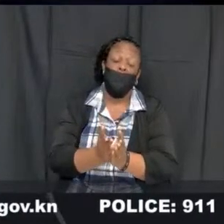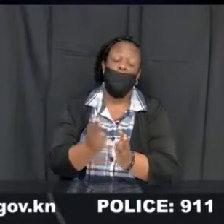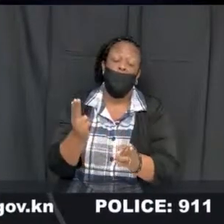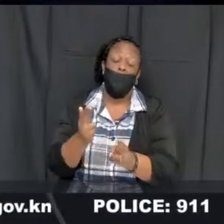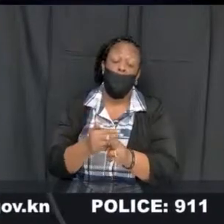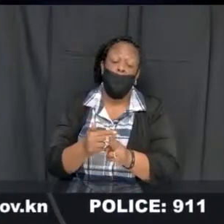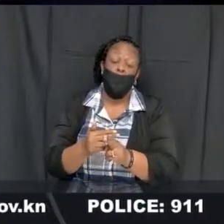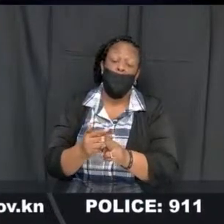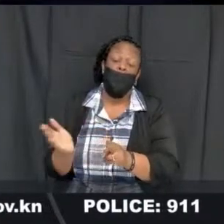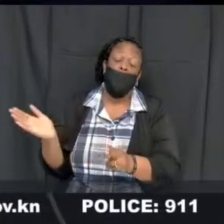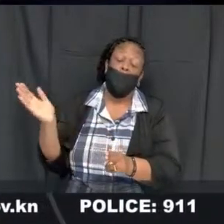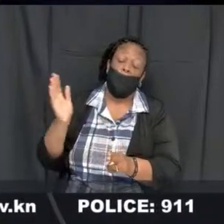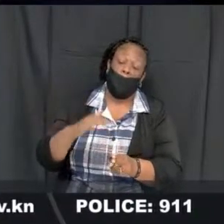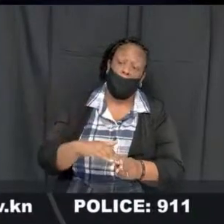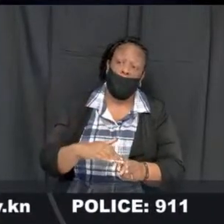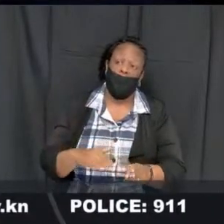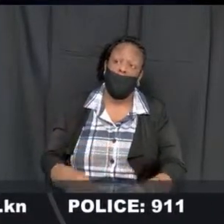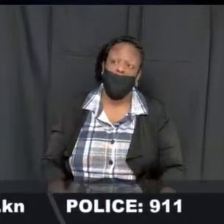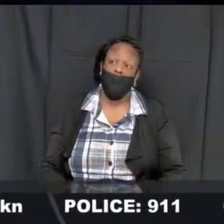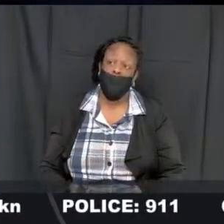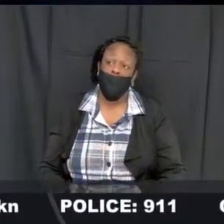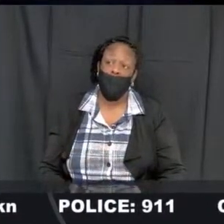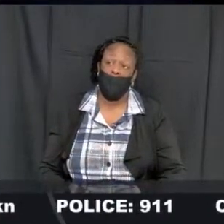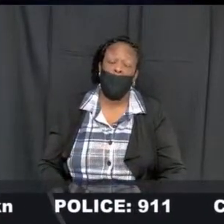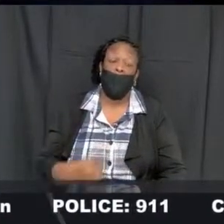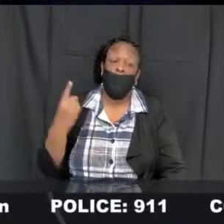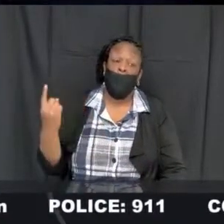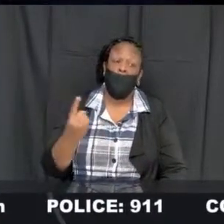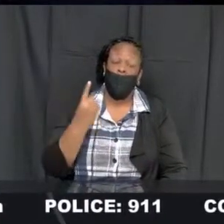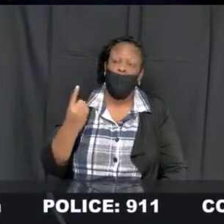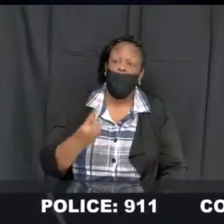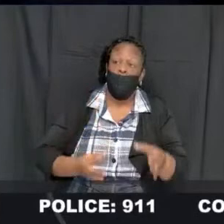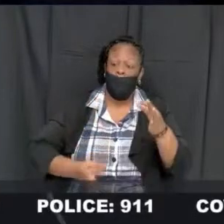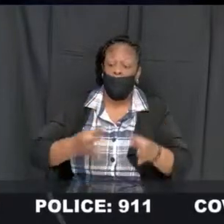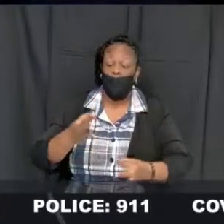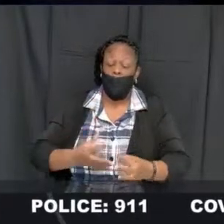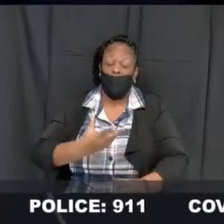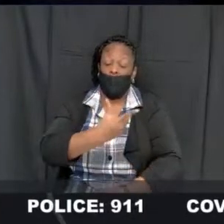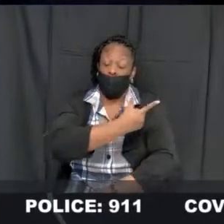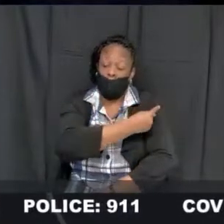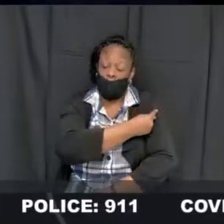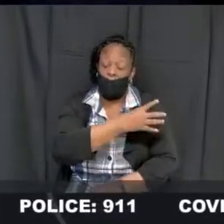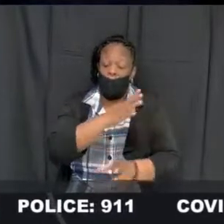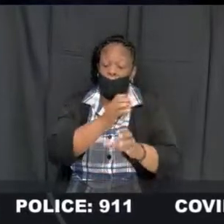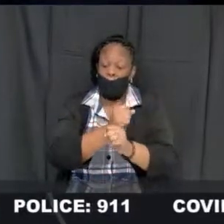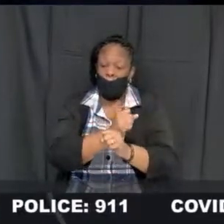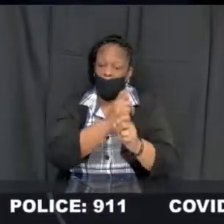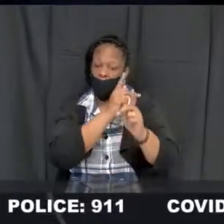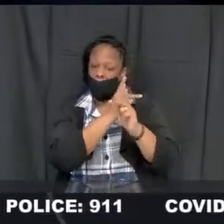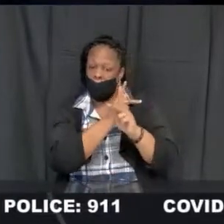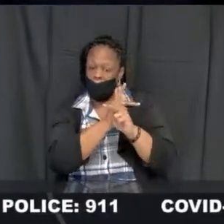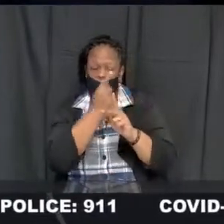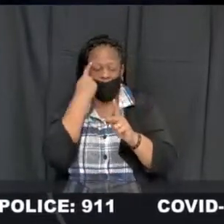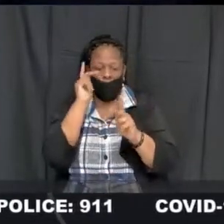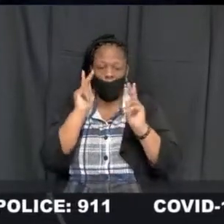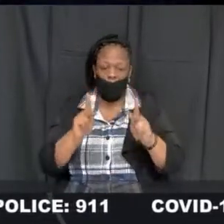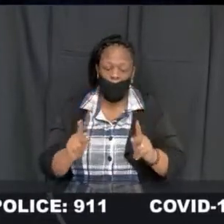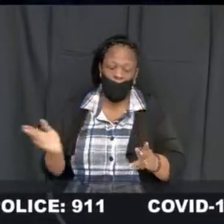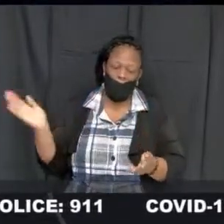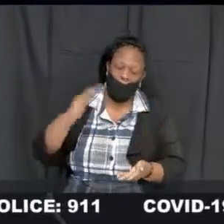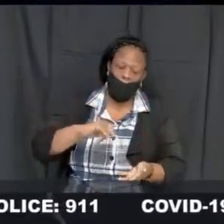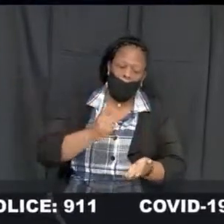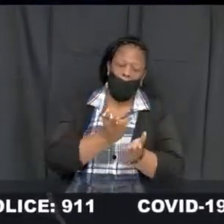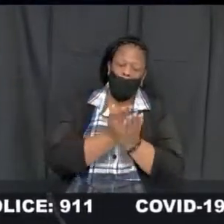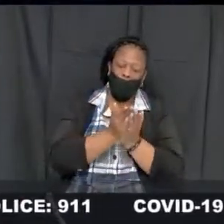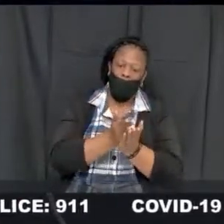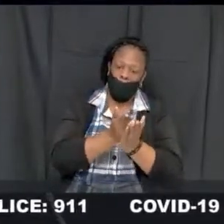that unless your country is vaccinated and they can provide the protection for our